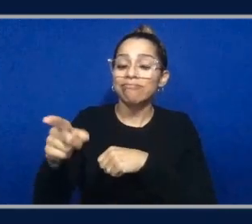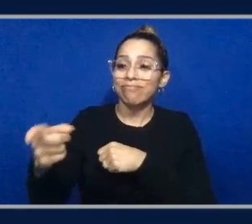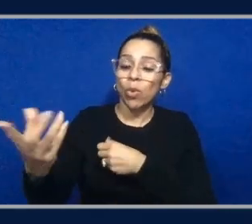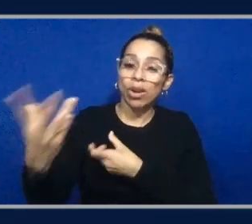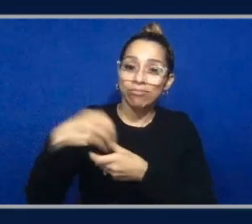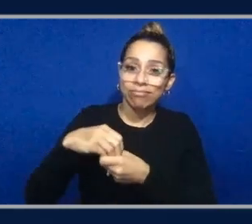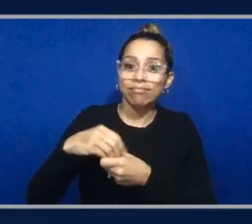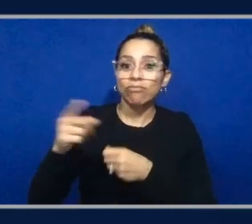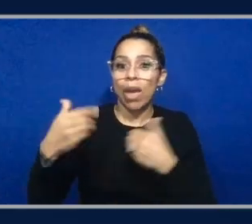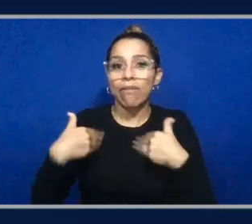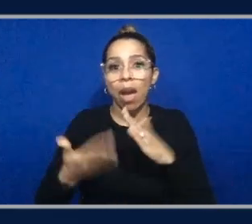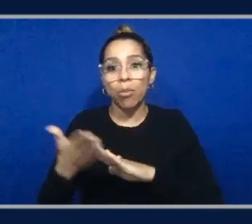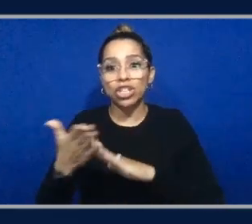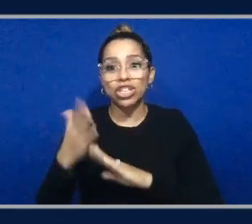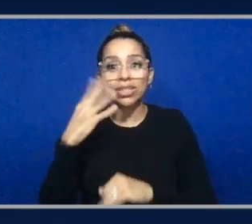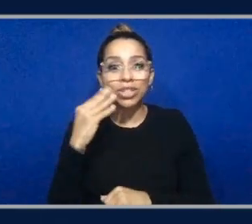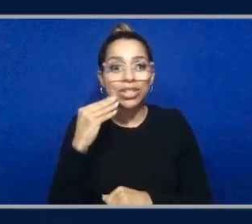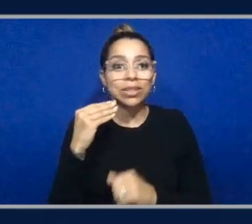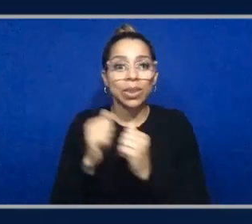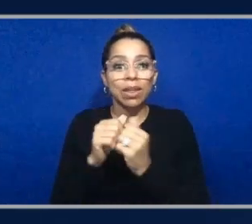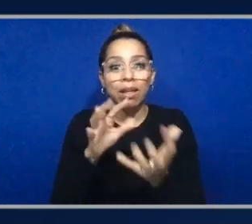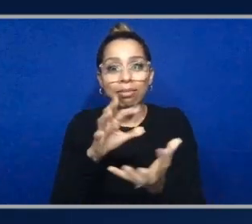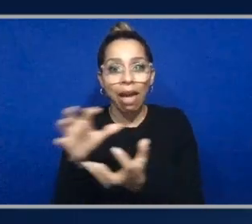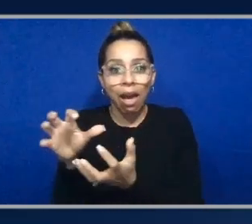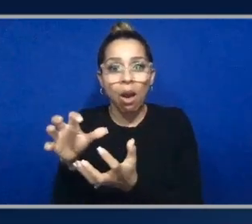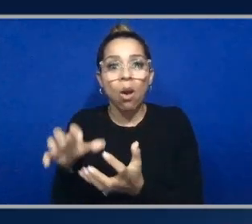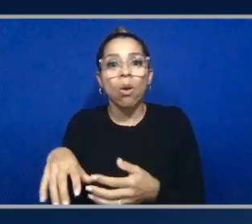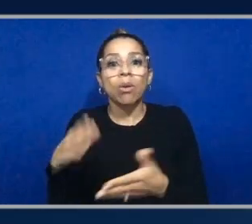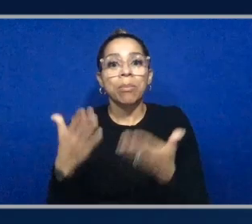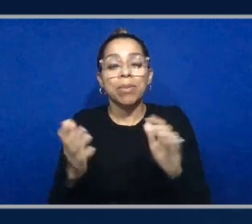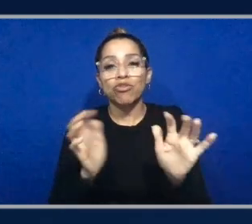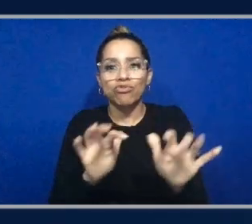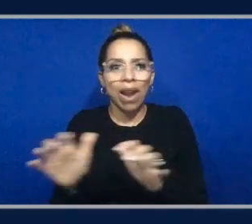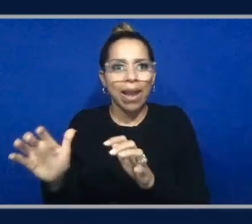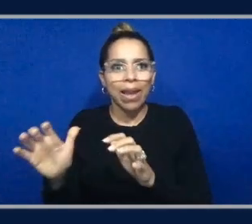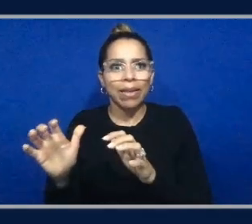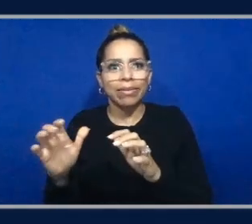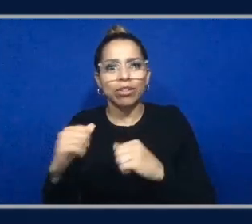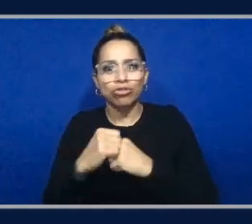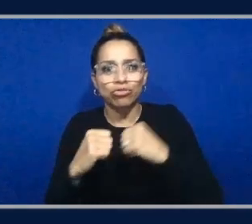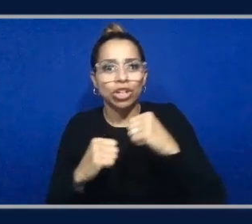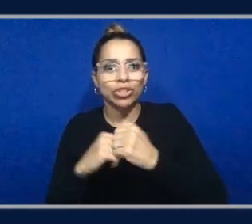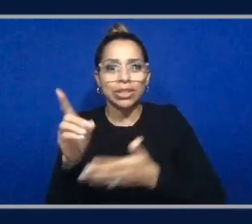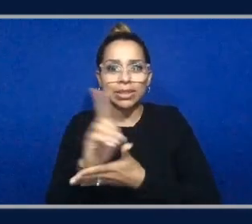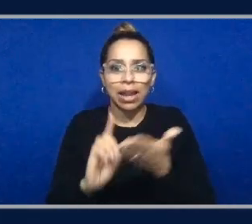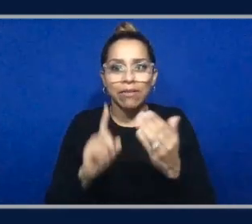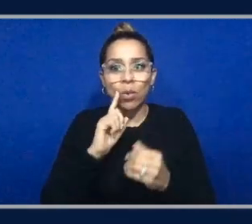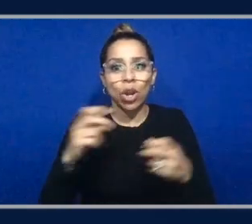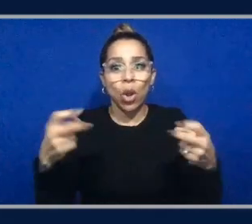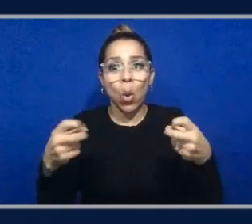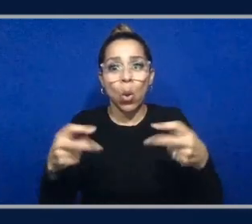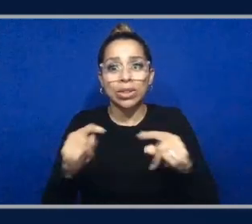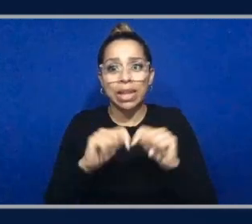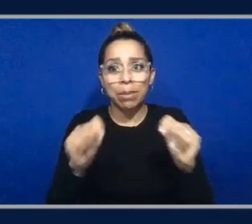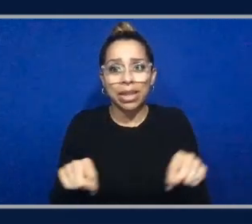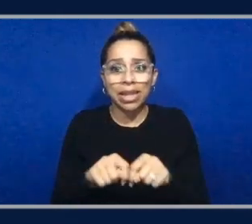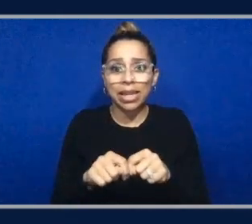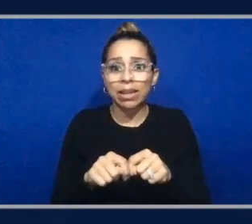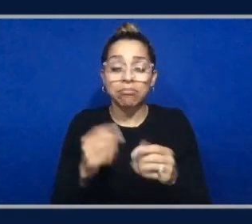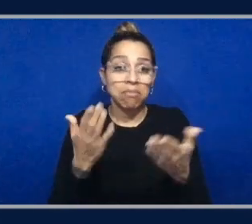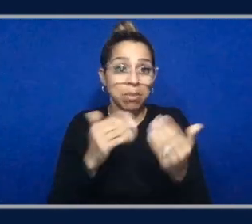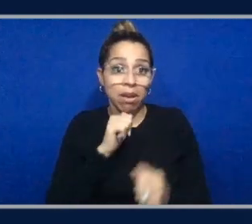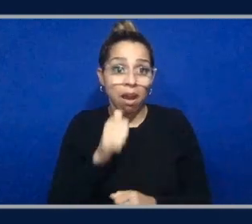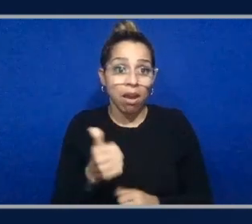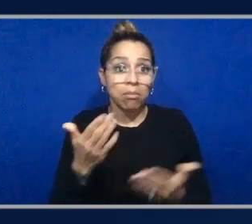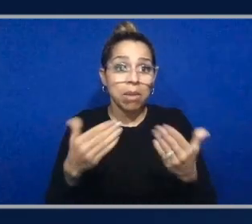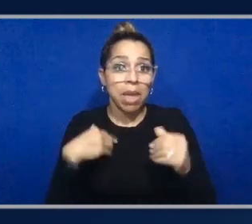as code template to get this thing running on AWS? Maybe not. Maybe I can just benefit from the